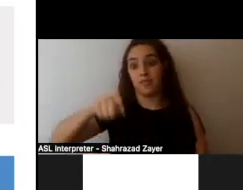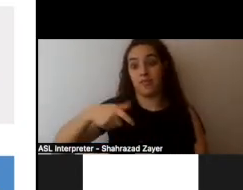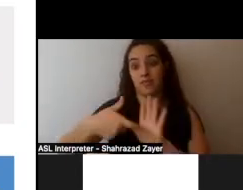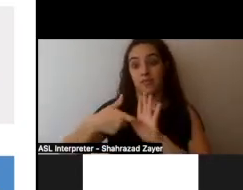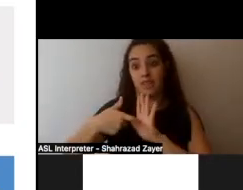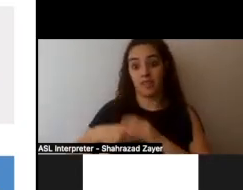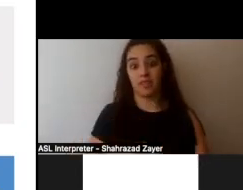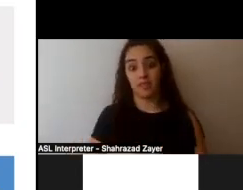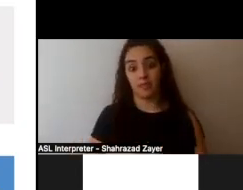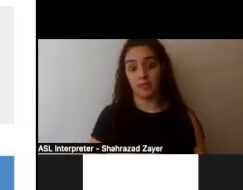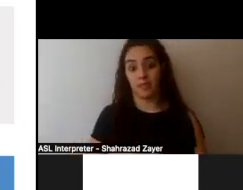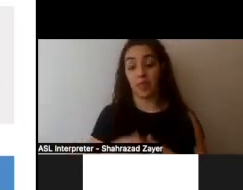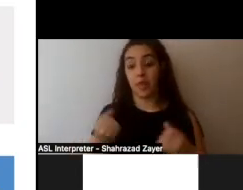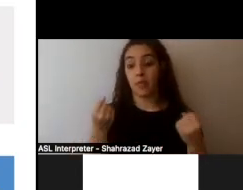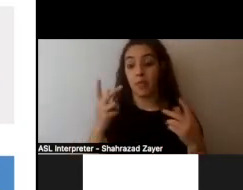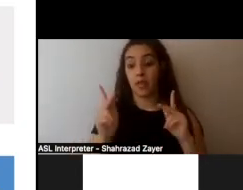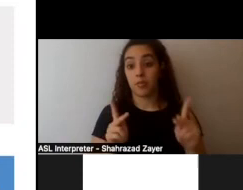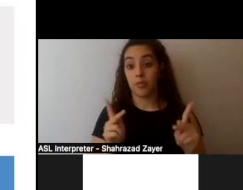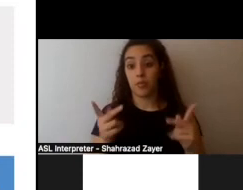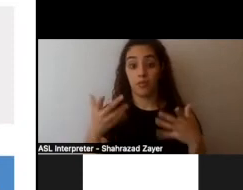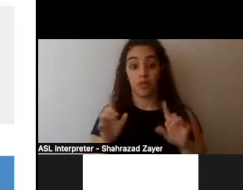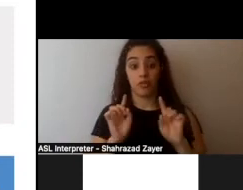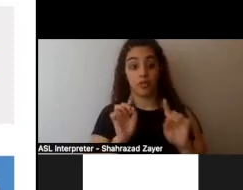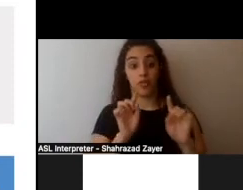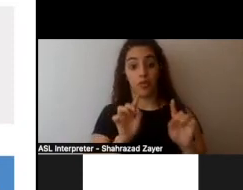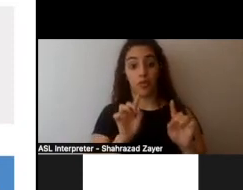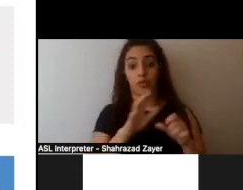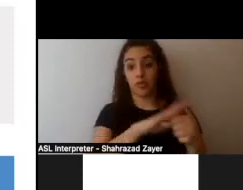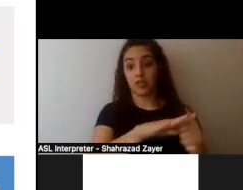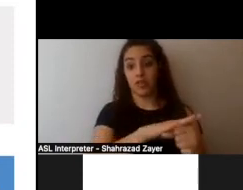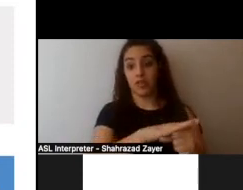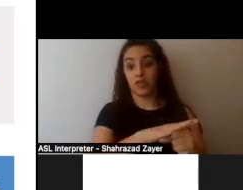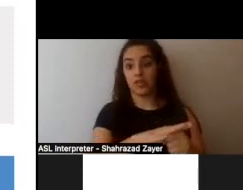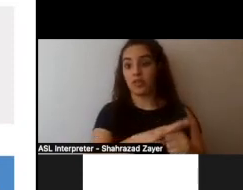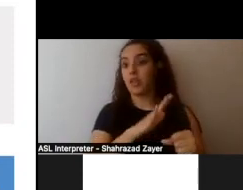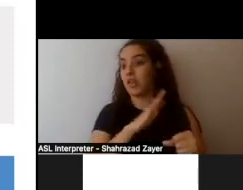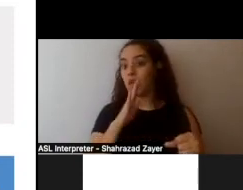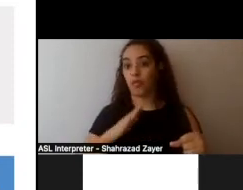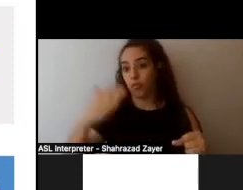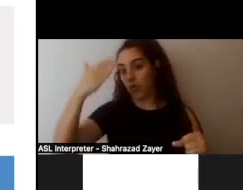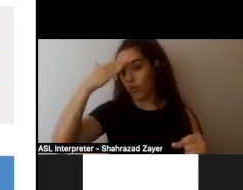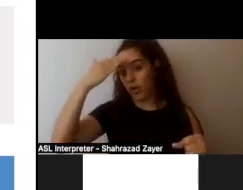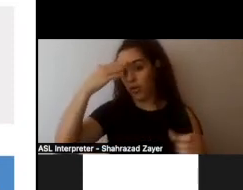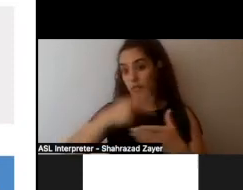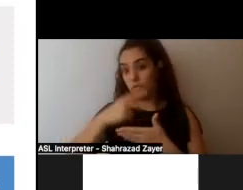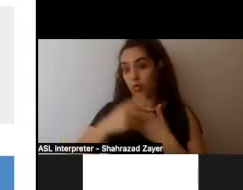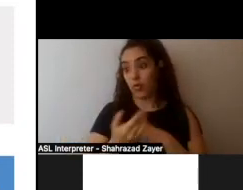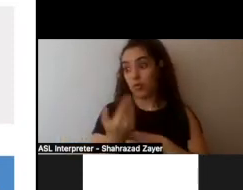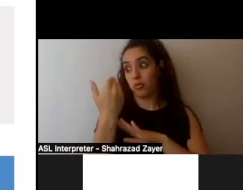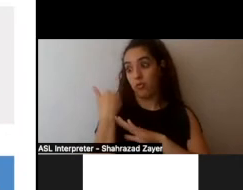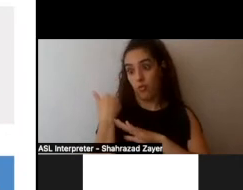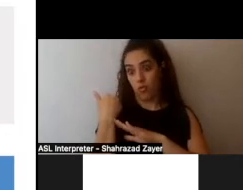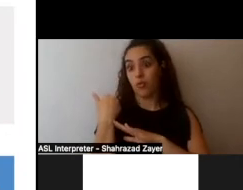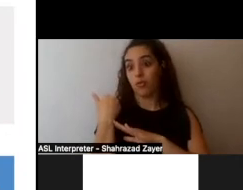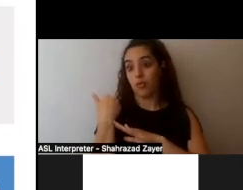who came to those sites had never been aware of these programs before. And as I was saying, these